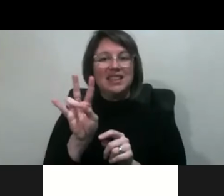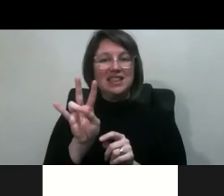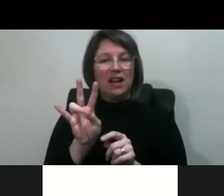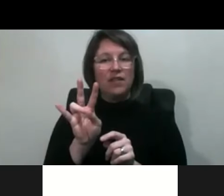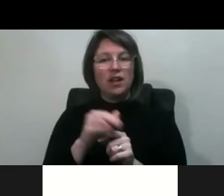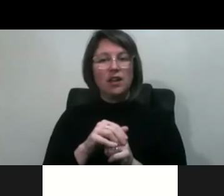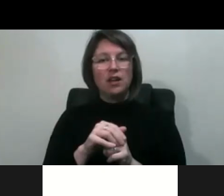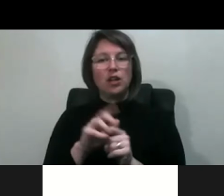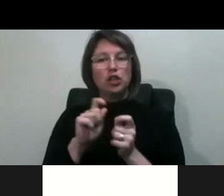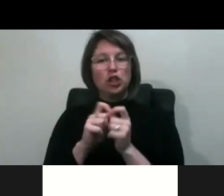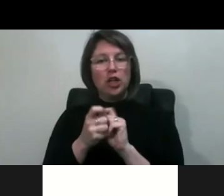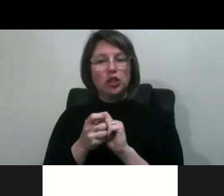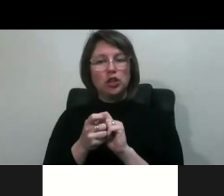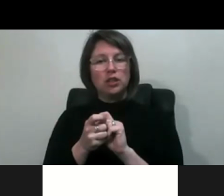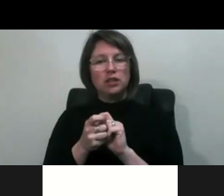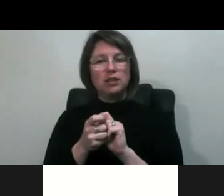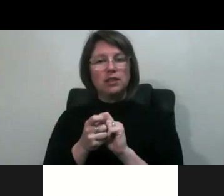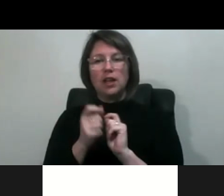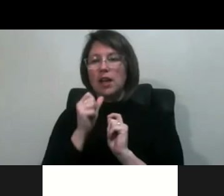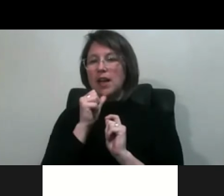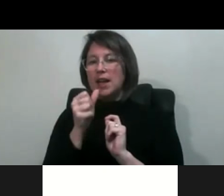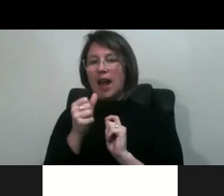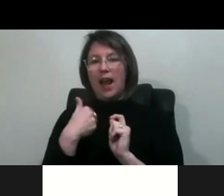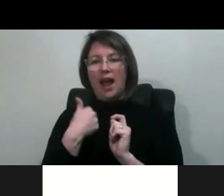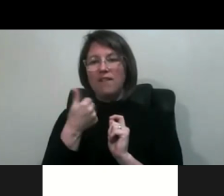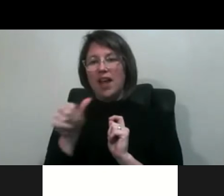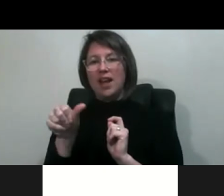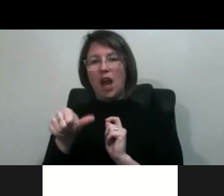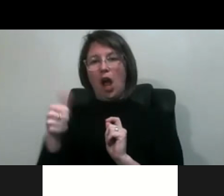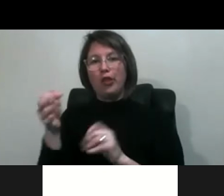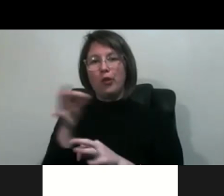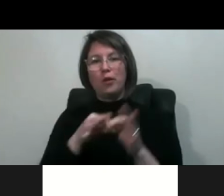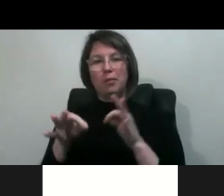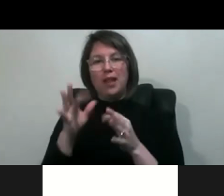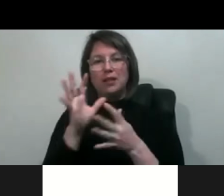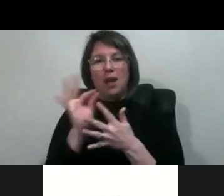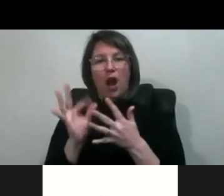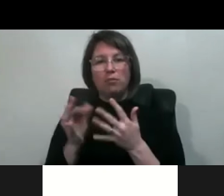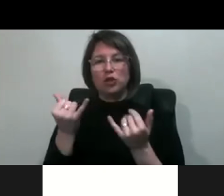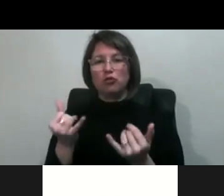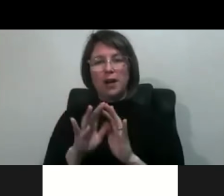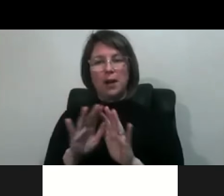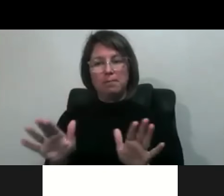changes do not have any other replacement options at the moment.